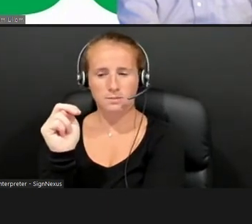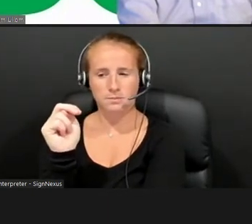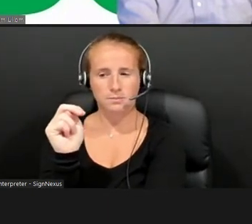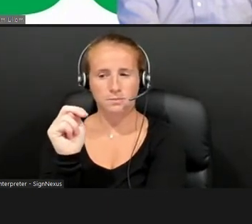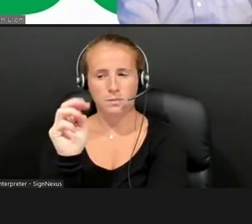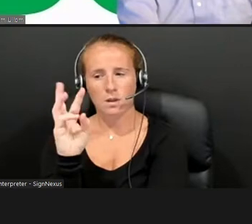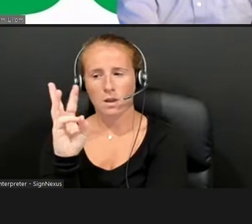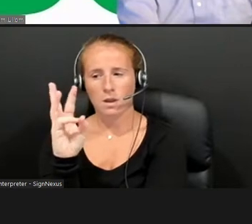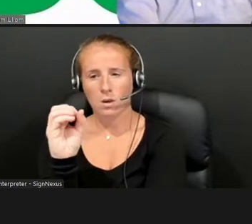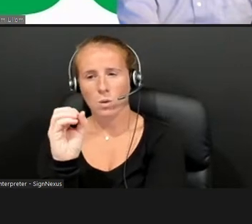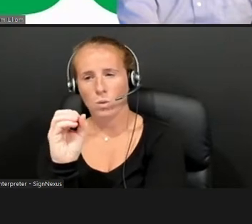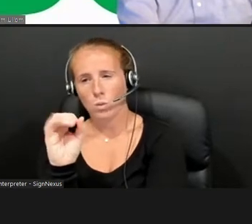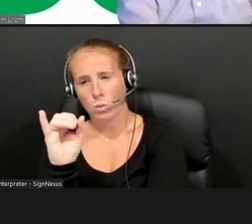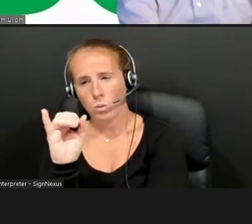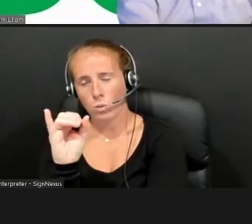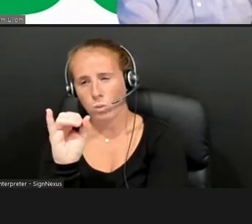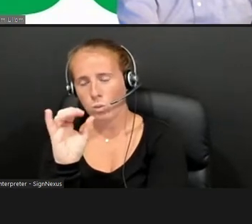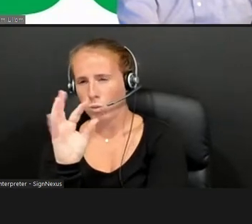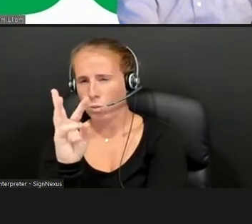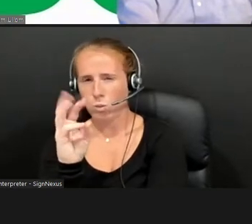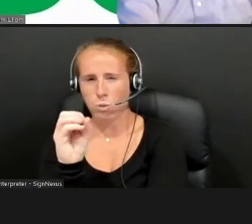wolf Herzberg